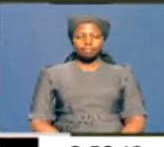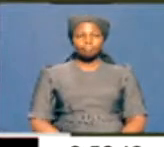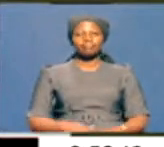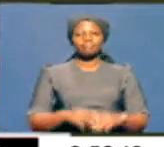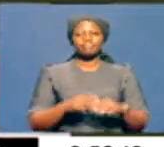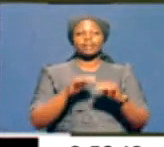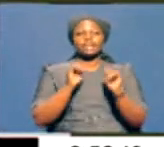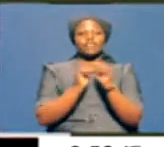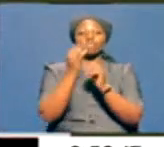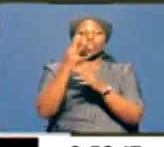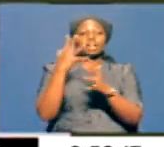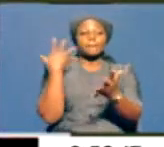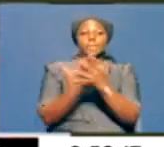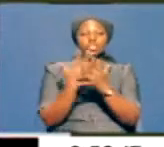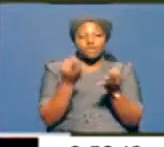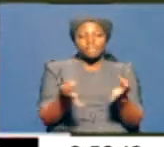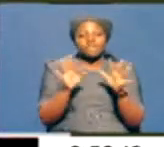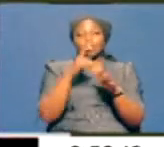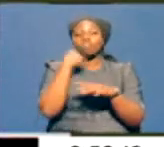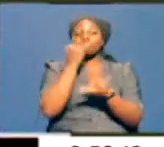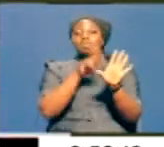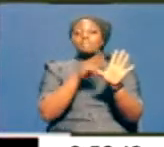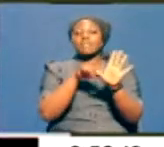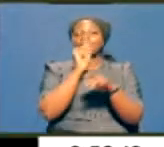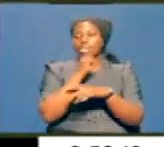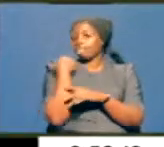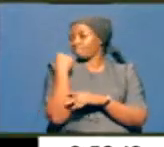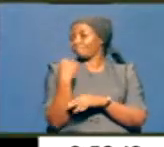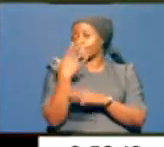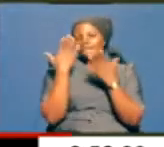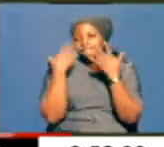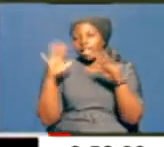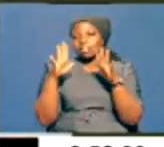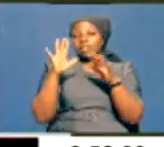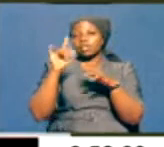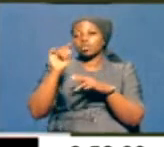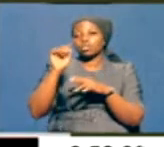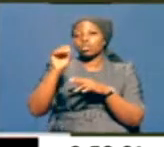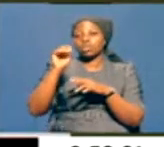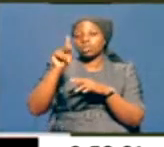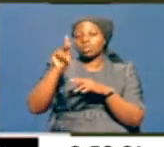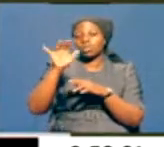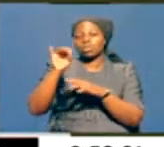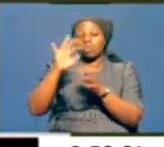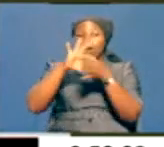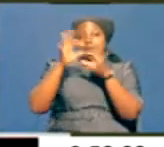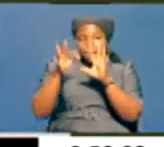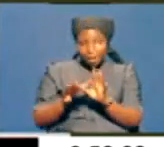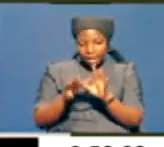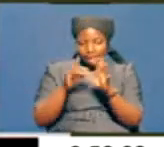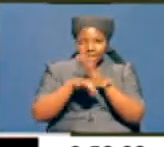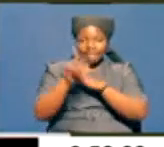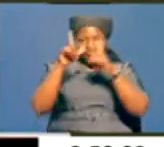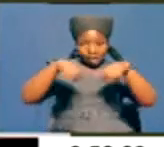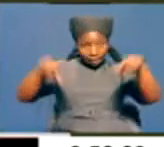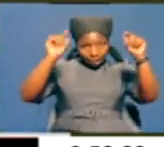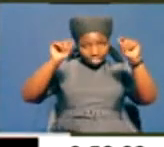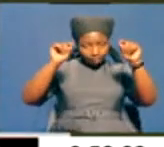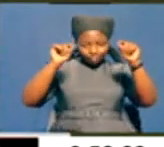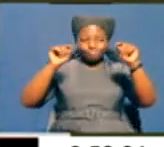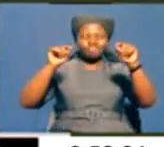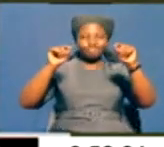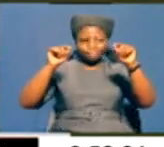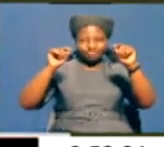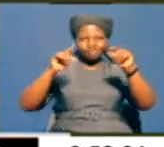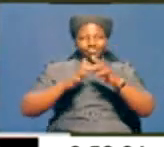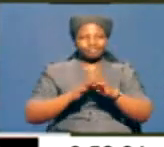14 prison officers who took part in the recently concluded Tokyo 2020 Olympic Games in Japan were feted on Thursday